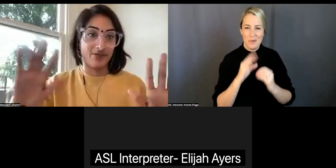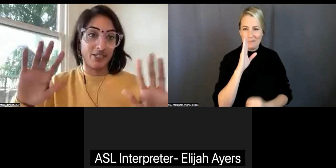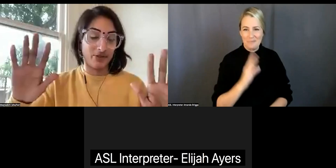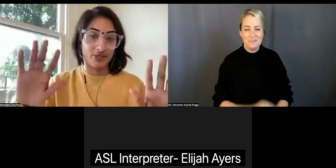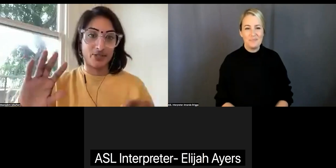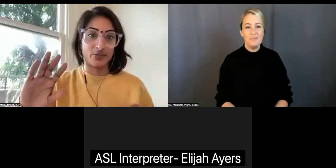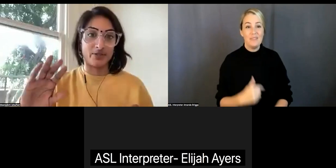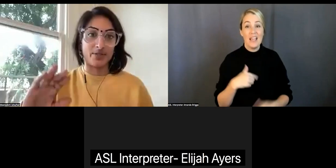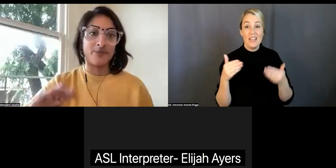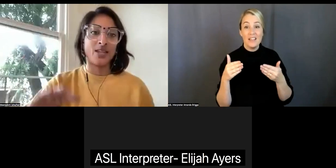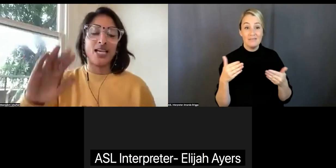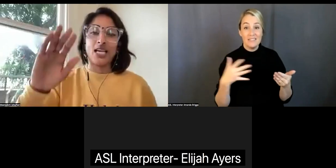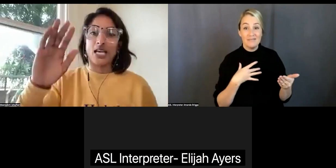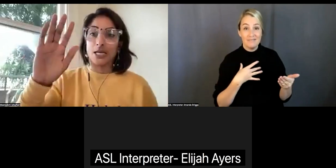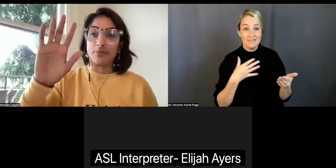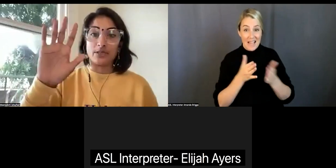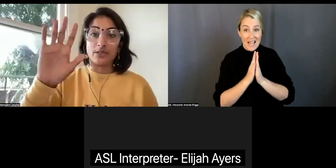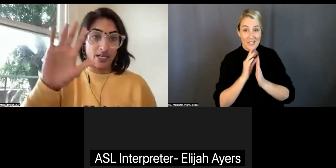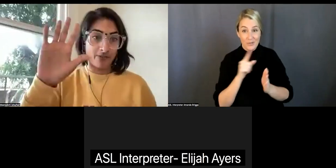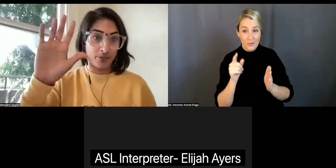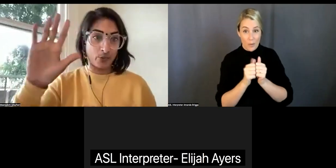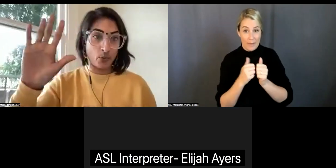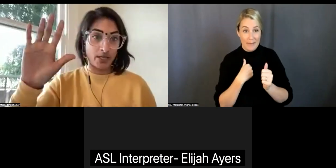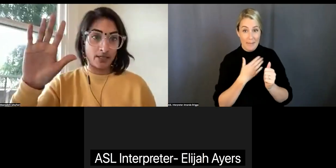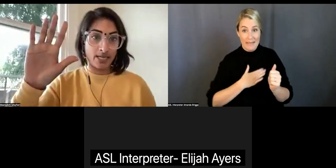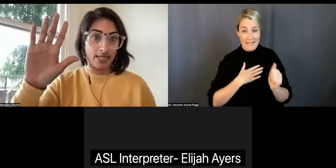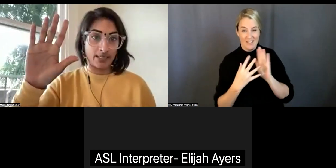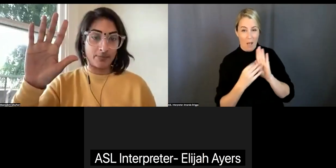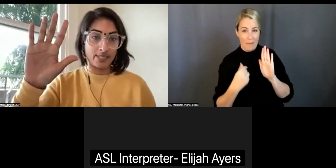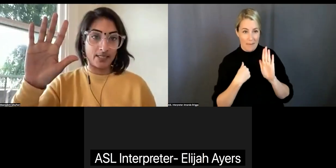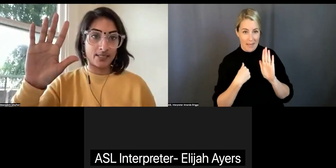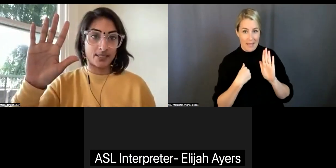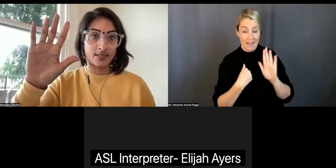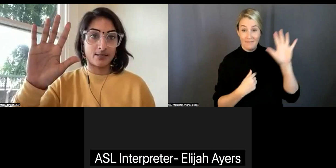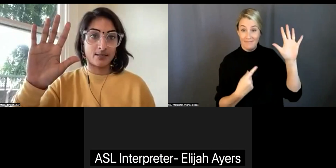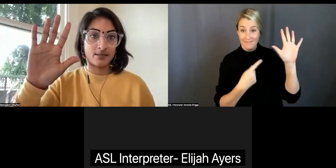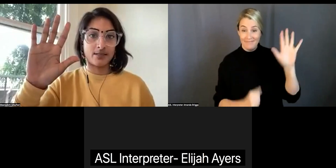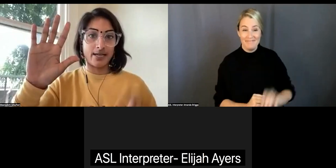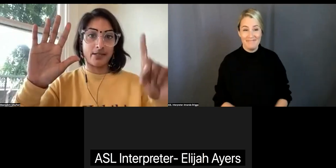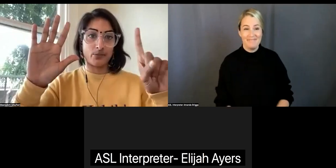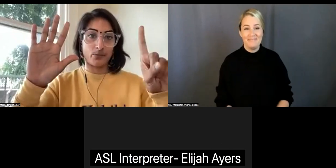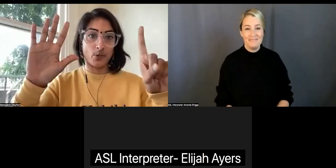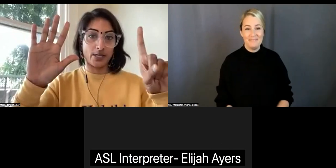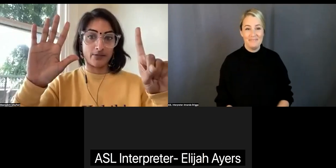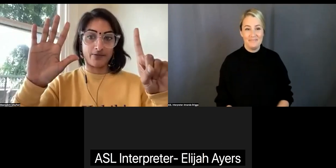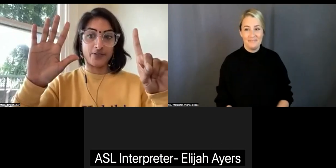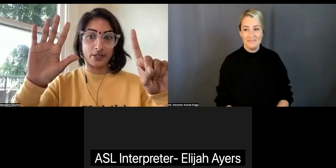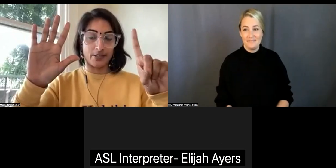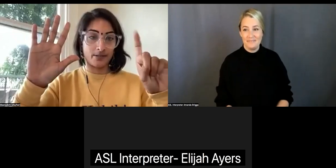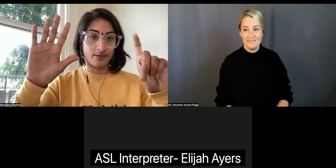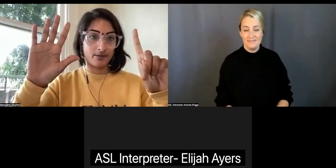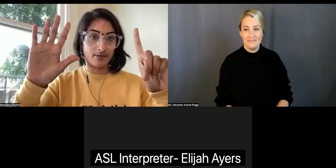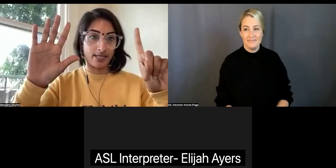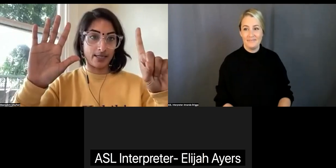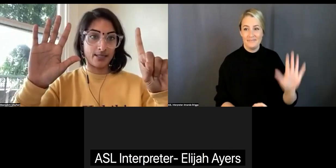going to invite you to do this with me. I'm going to have you put one hand up like this, and then one